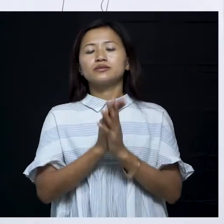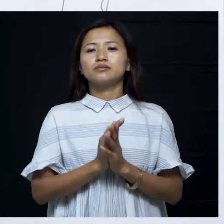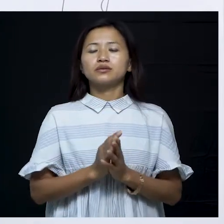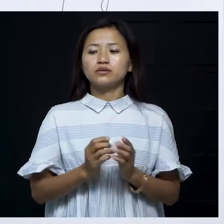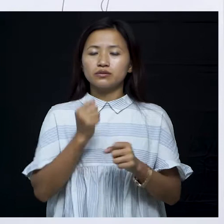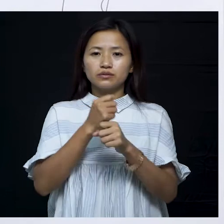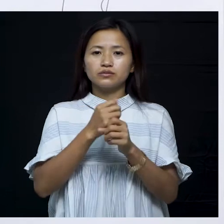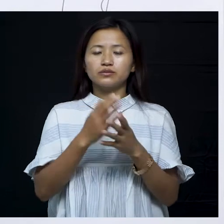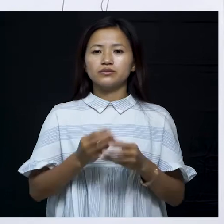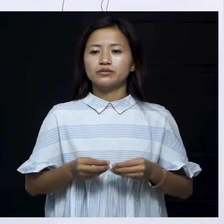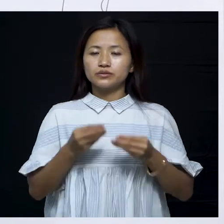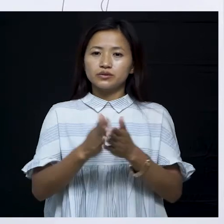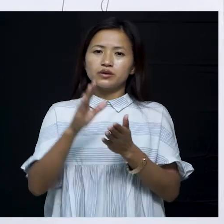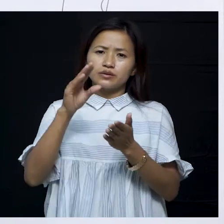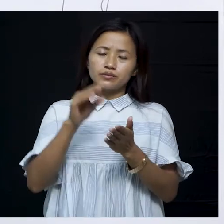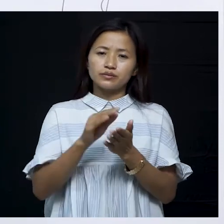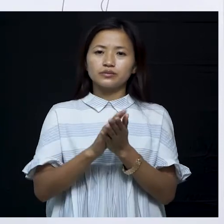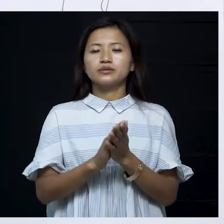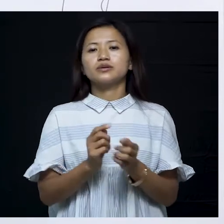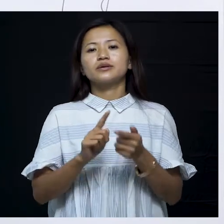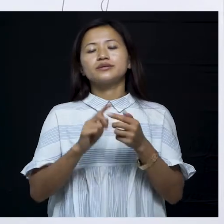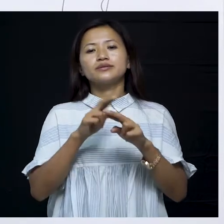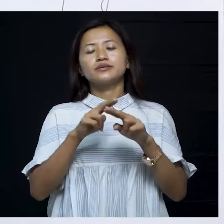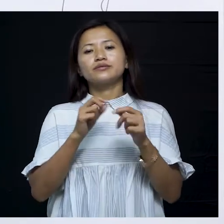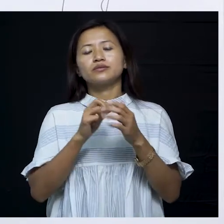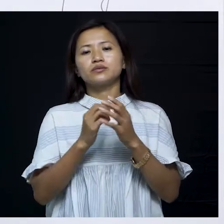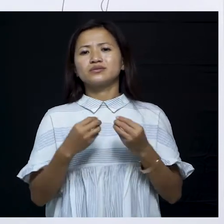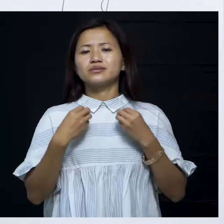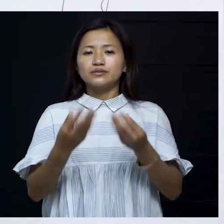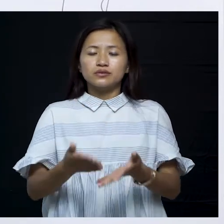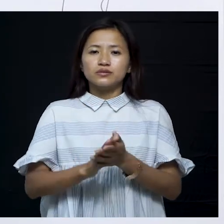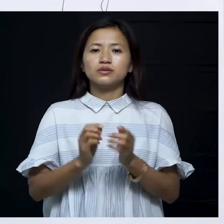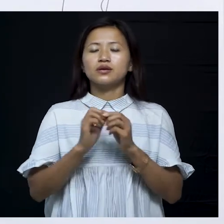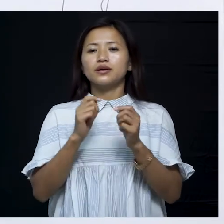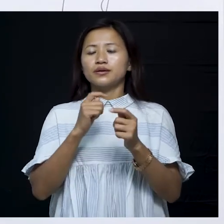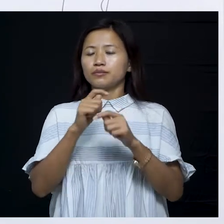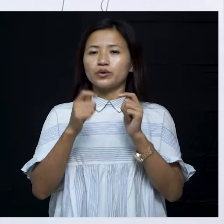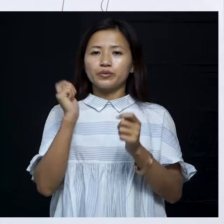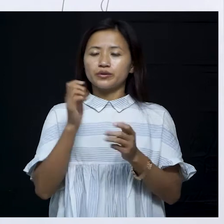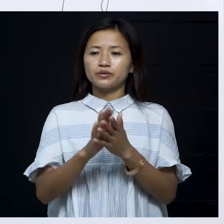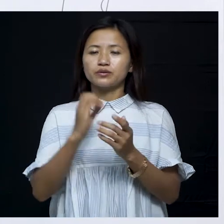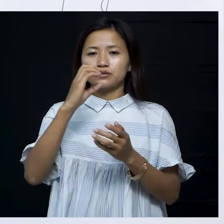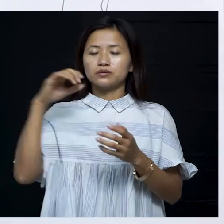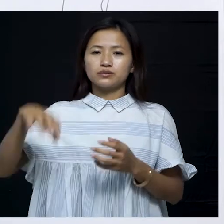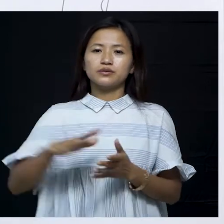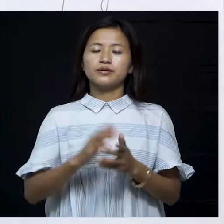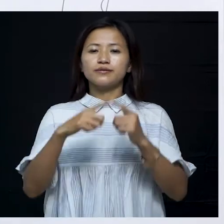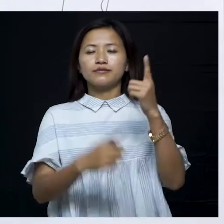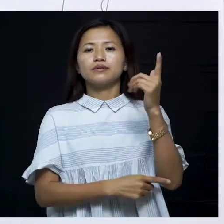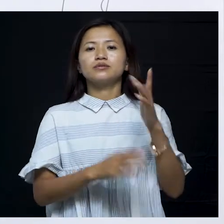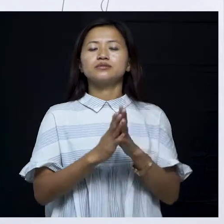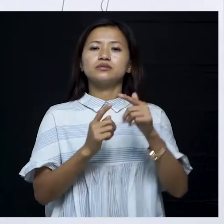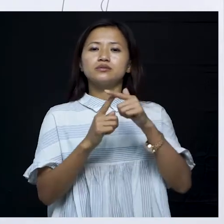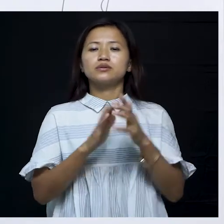to reduce the poverty, also the government efforts to reduce unemployment in the country. And in the final topic, I